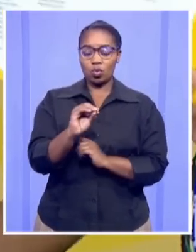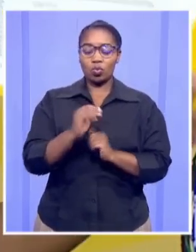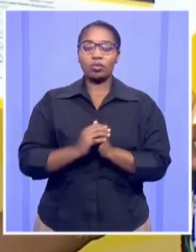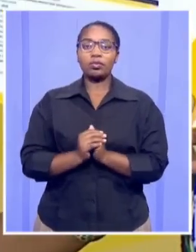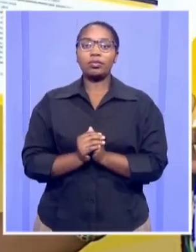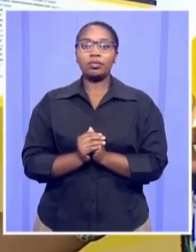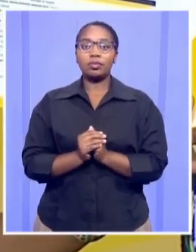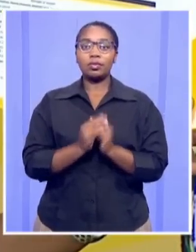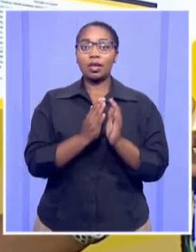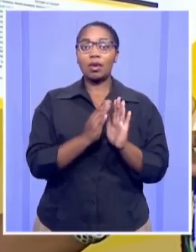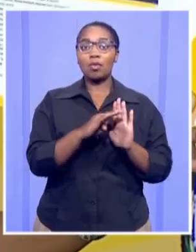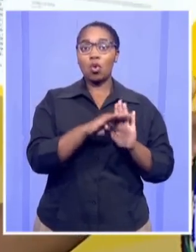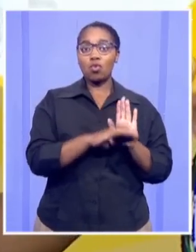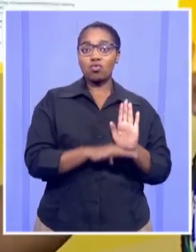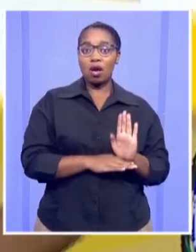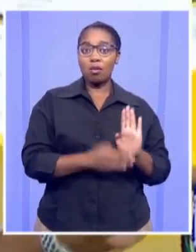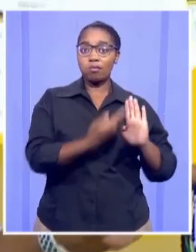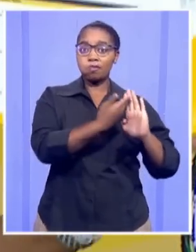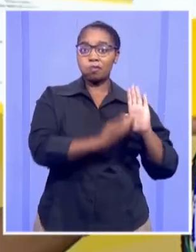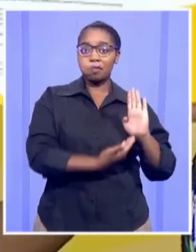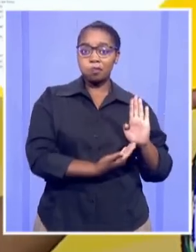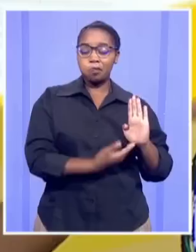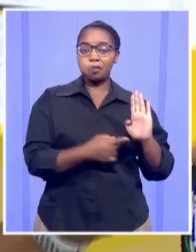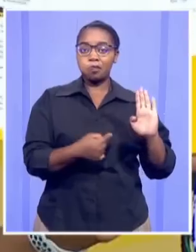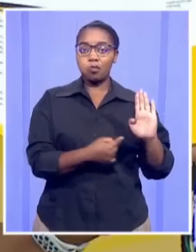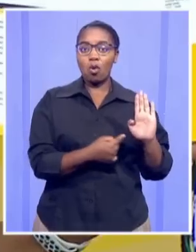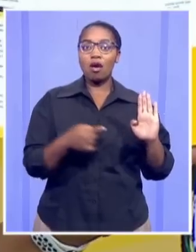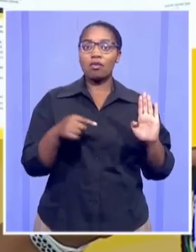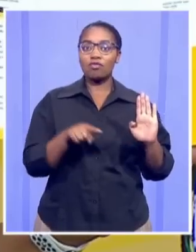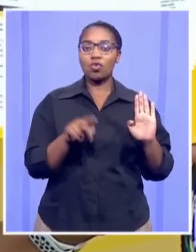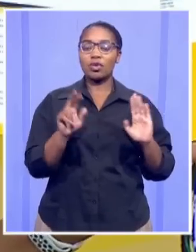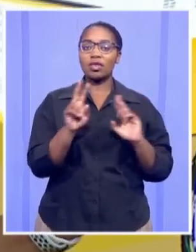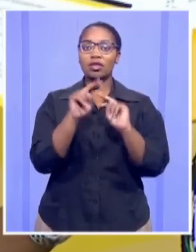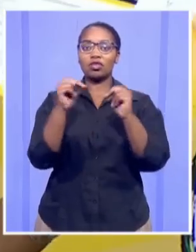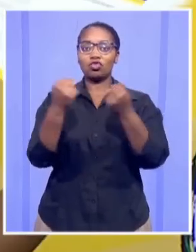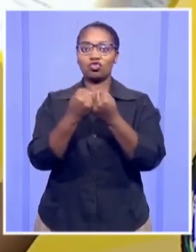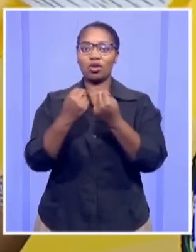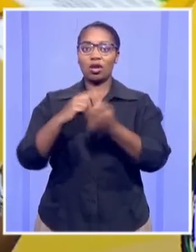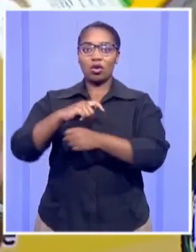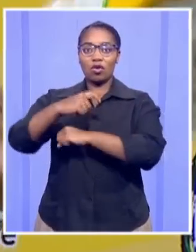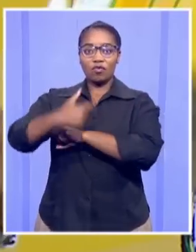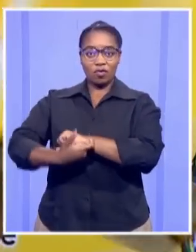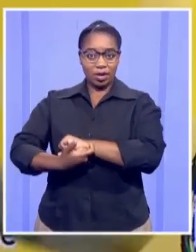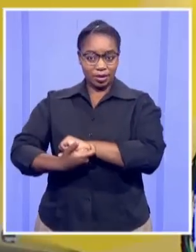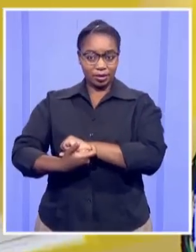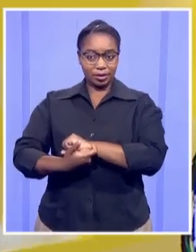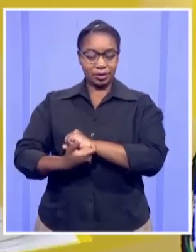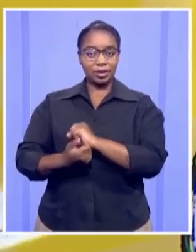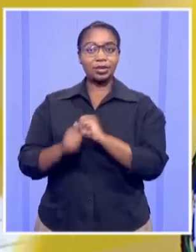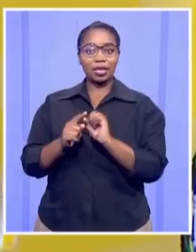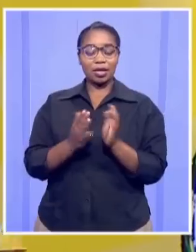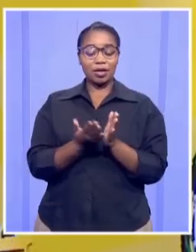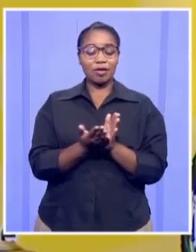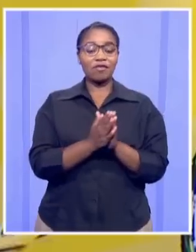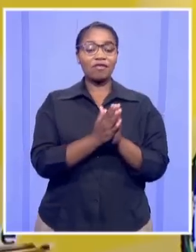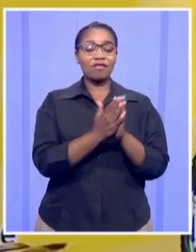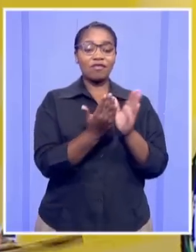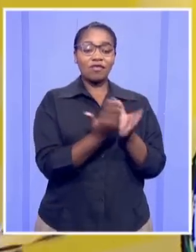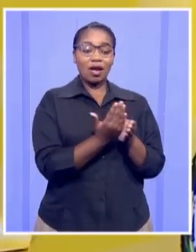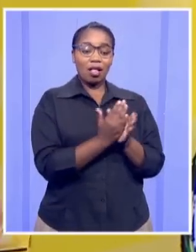So this is the program of the National Conference. At the back of the folder file,